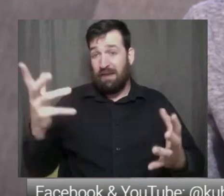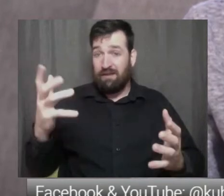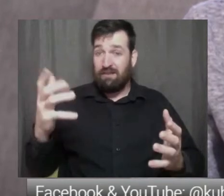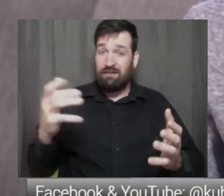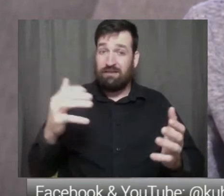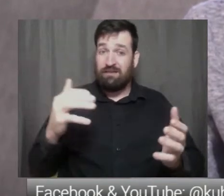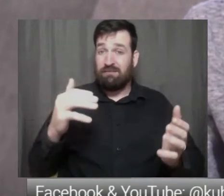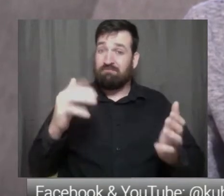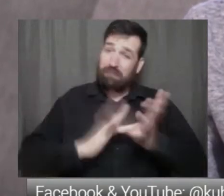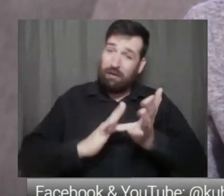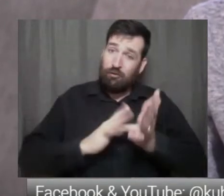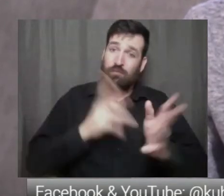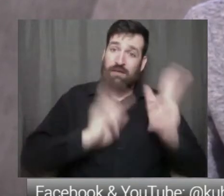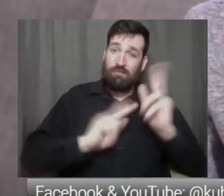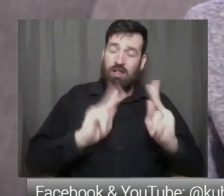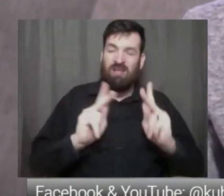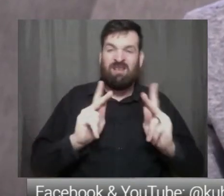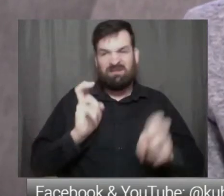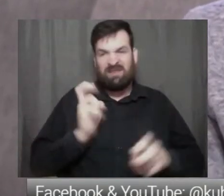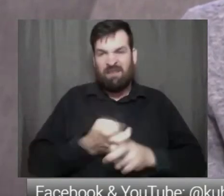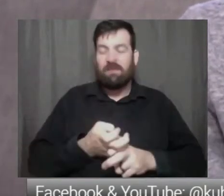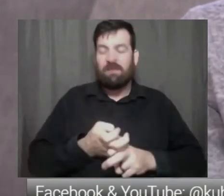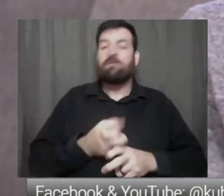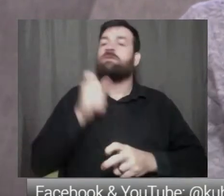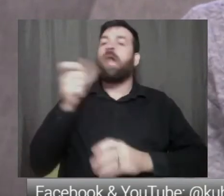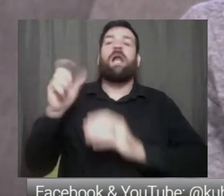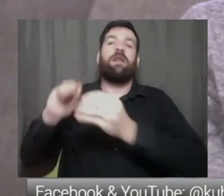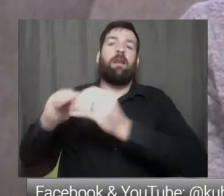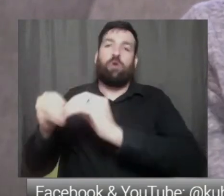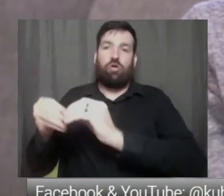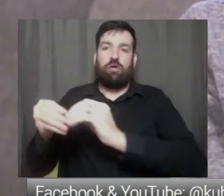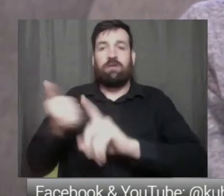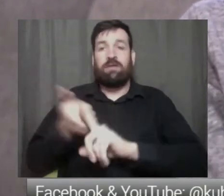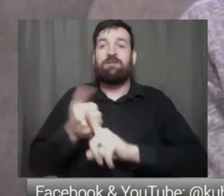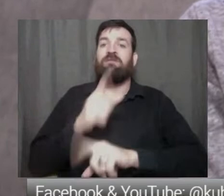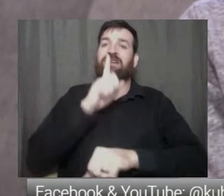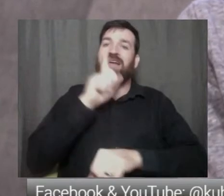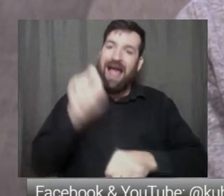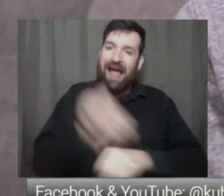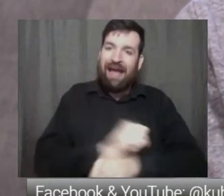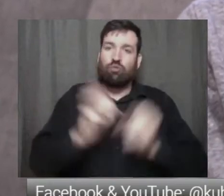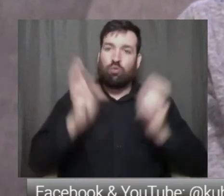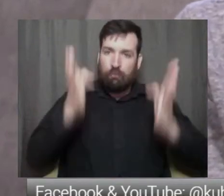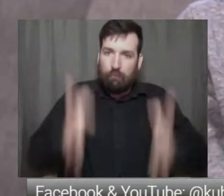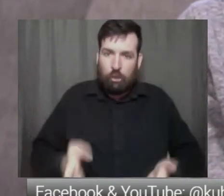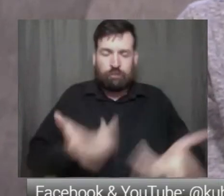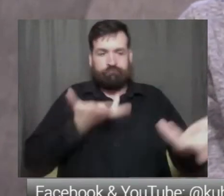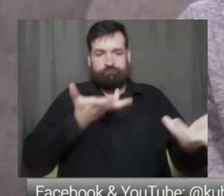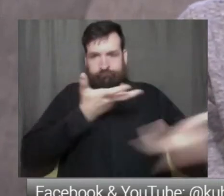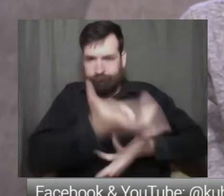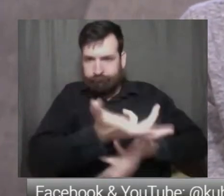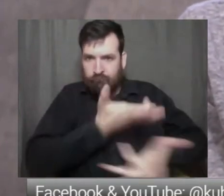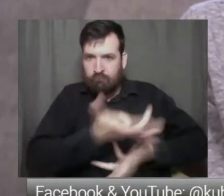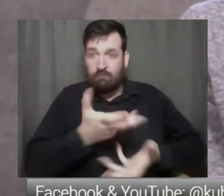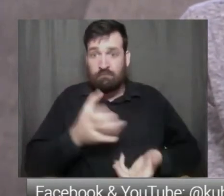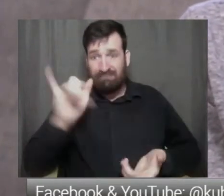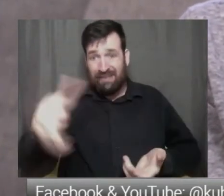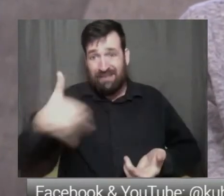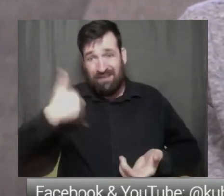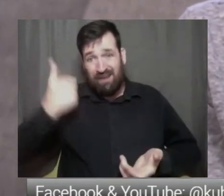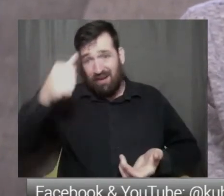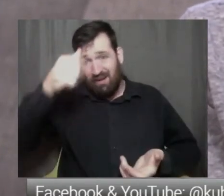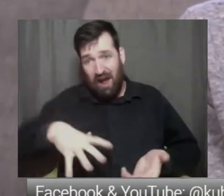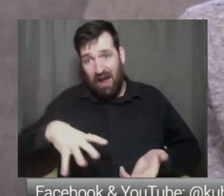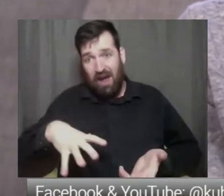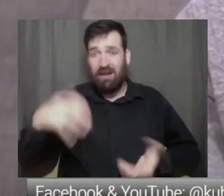is to not make him a number, but make him like an actual individual. Like, he treated him as, this is a young guy who has a family. Like,